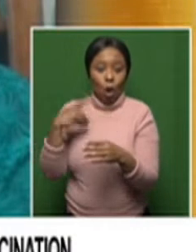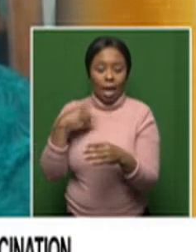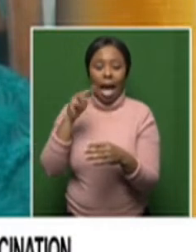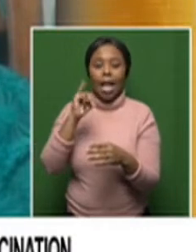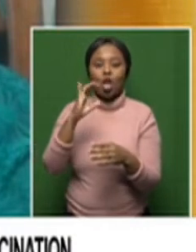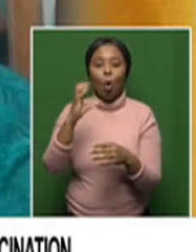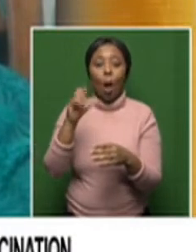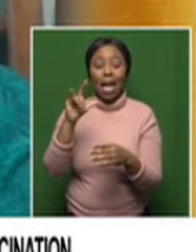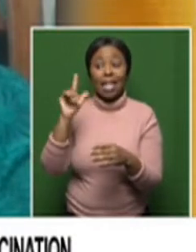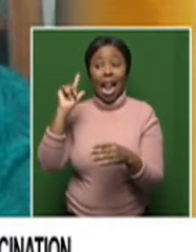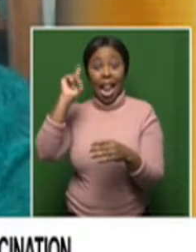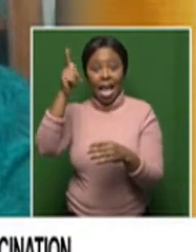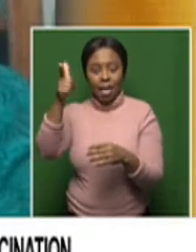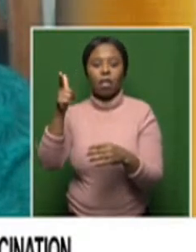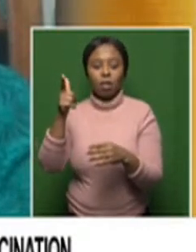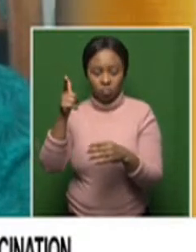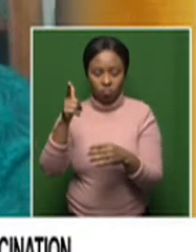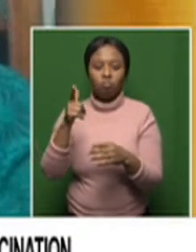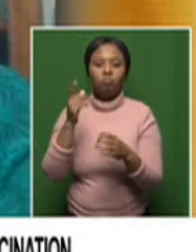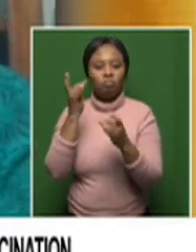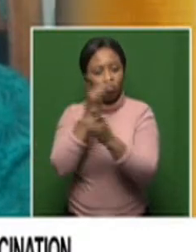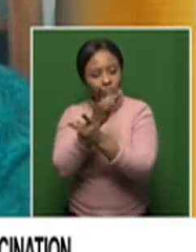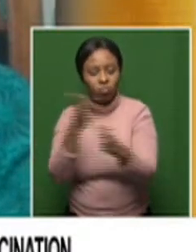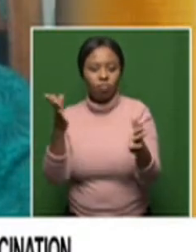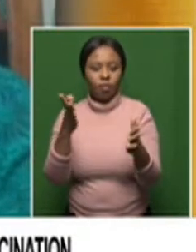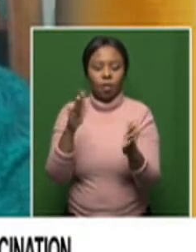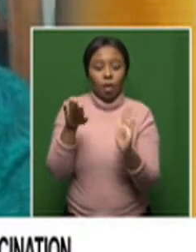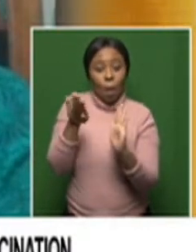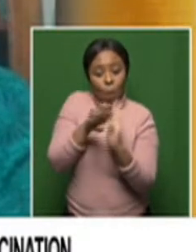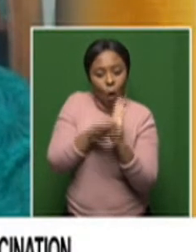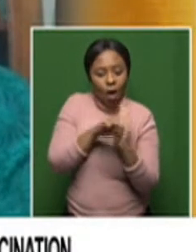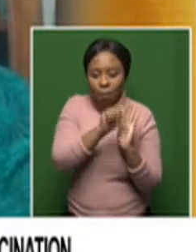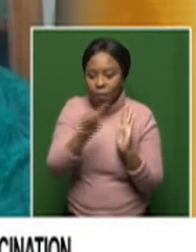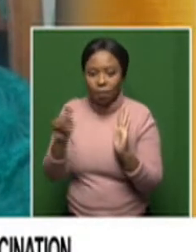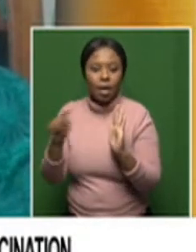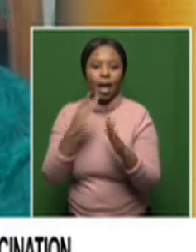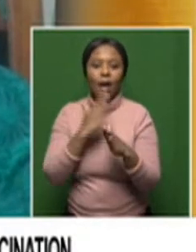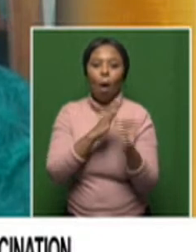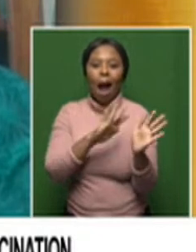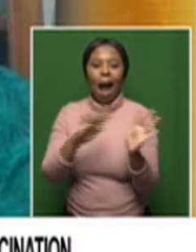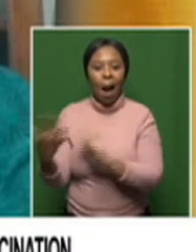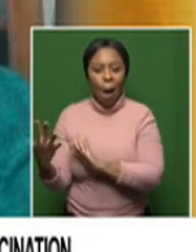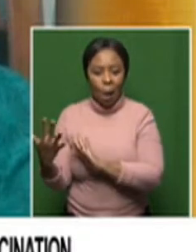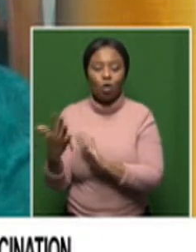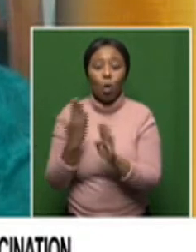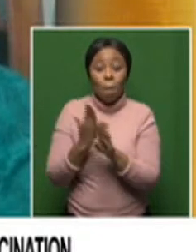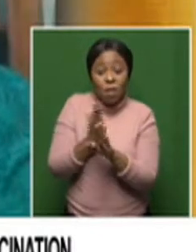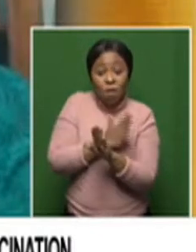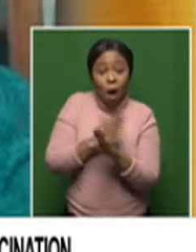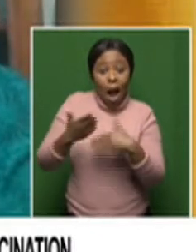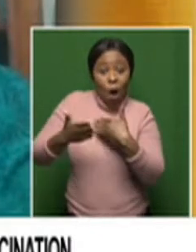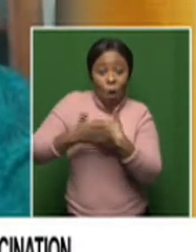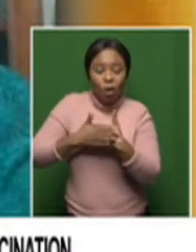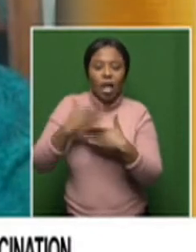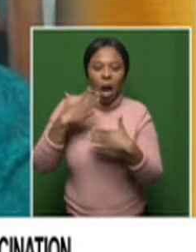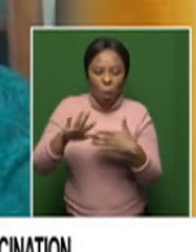come in later and provide finer details on how these programs will be run. Before I close, I just want to touch on two concerns which members